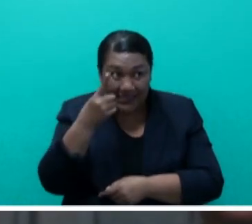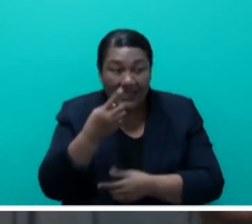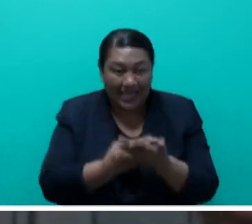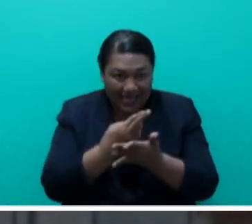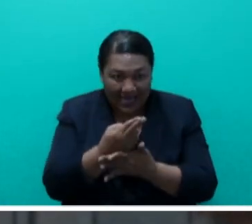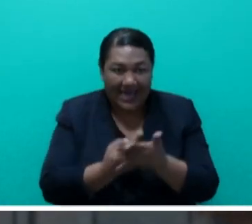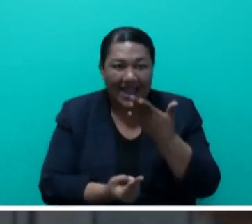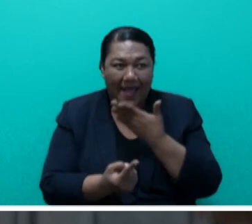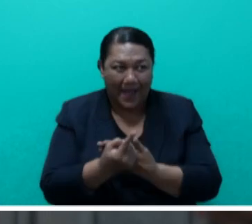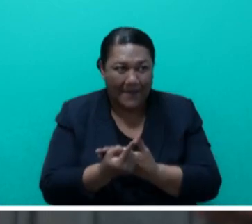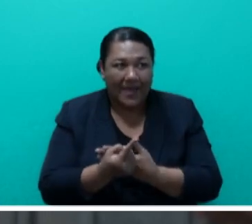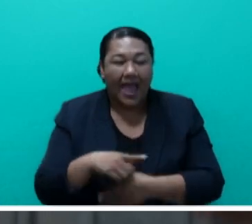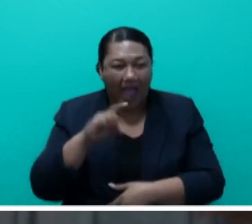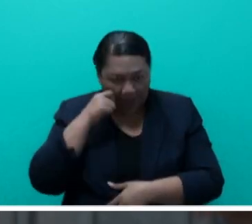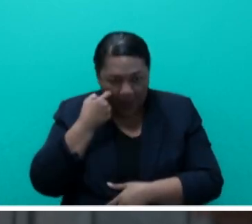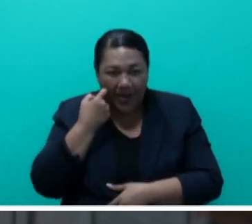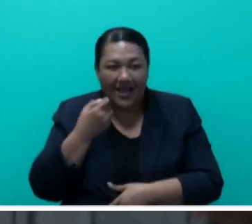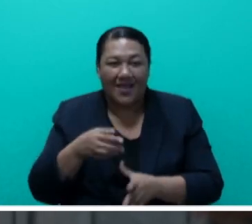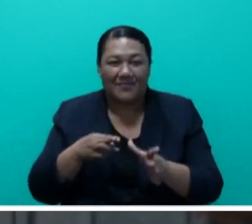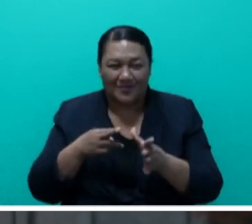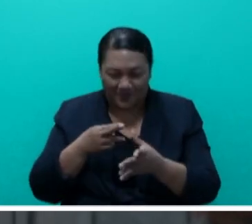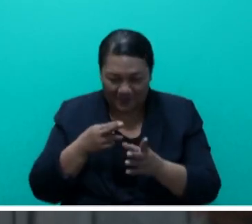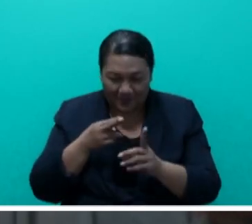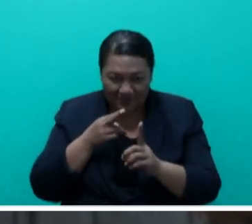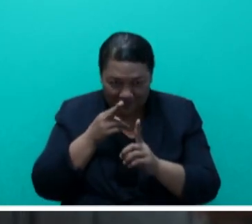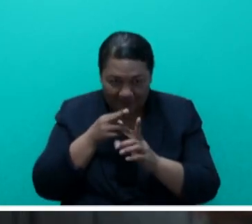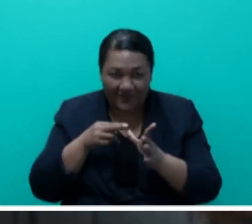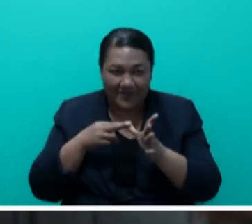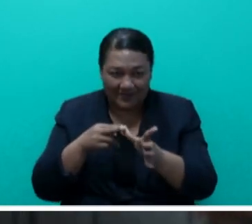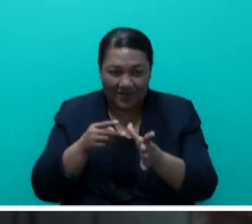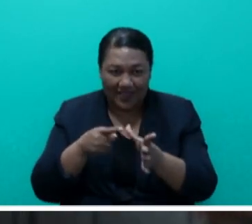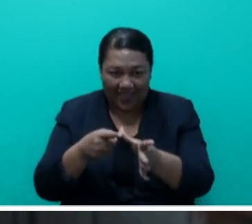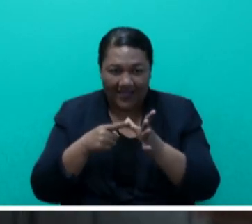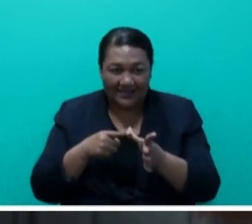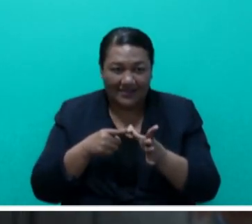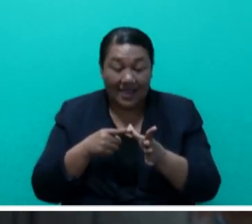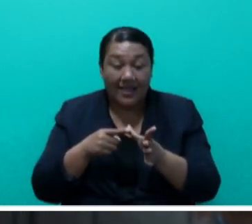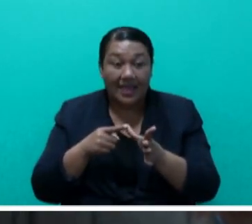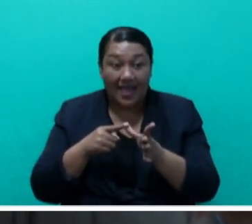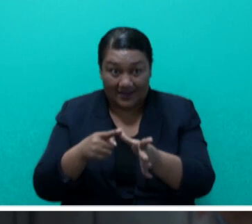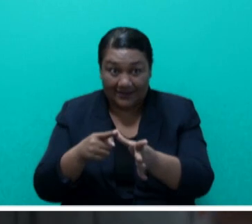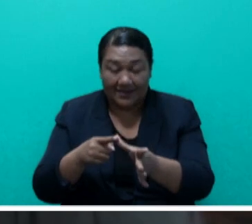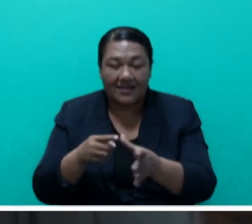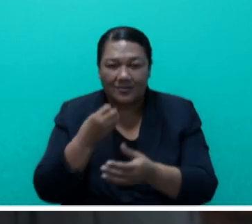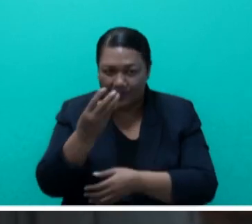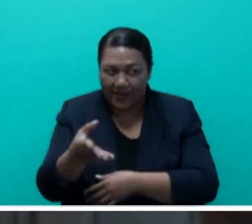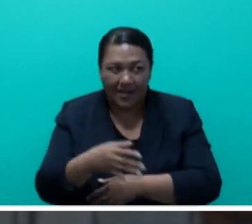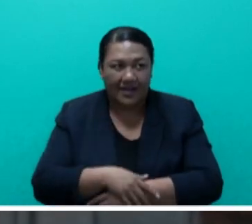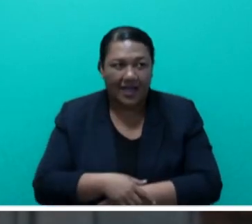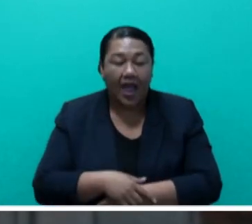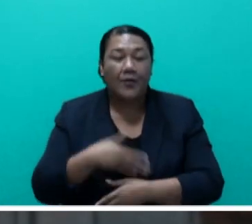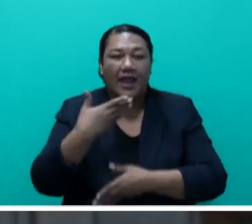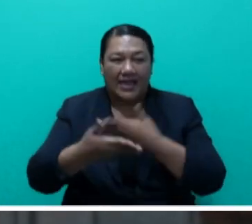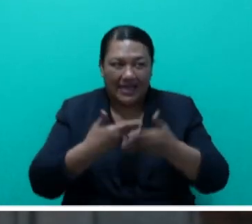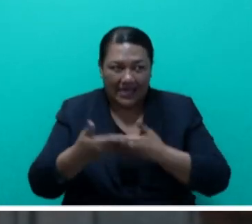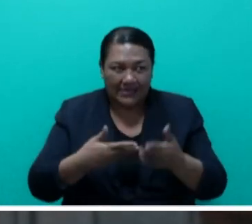to. I'll come to that, Honorable Speaker, sir. Could you come a bit more? I do not